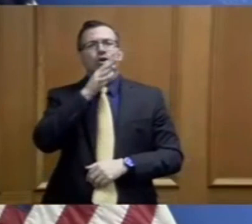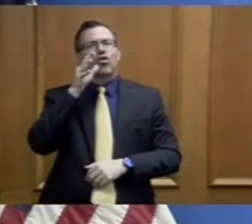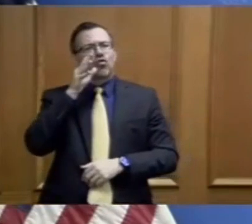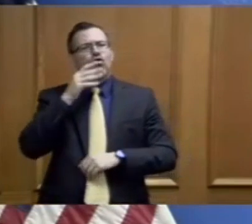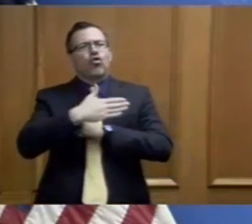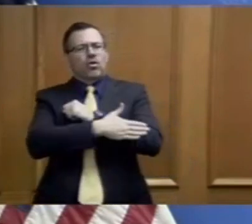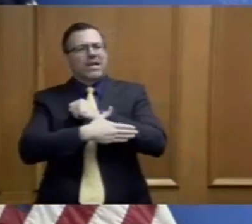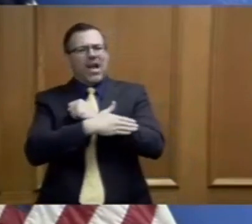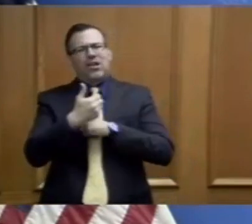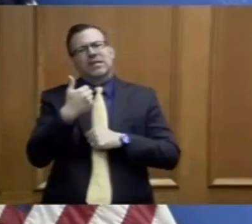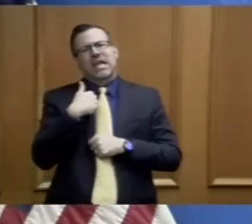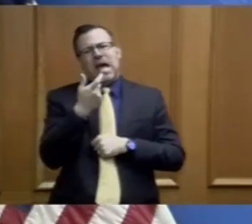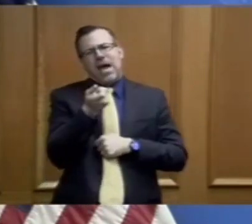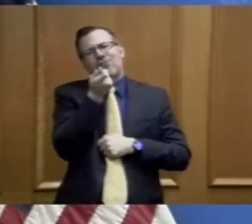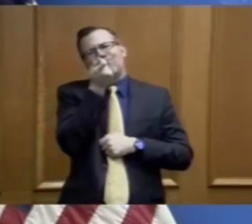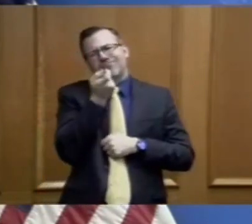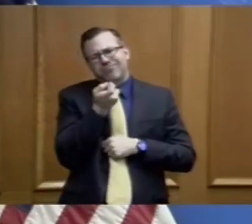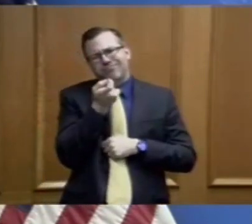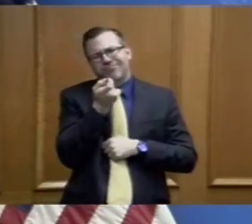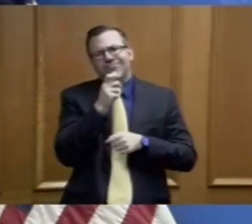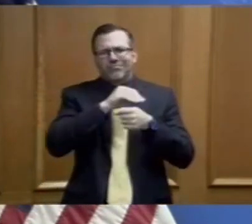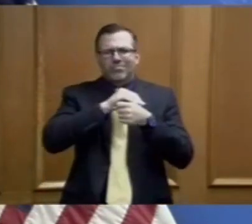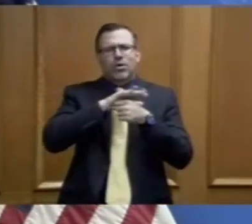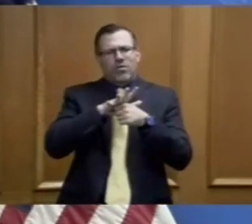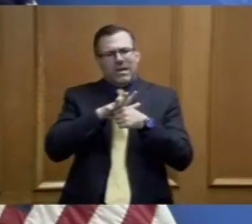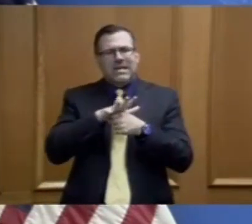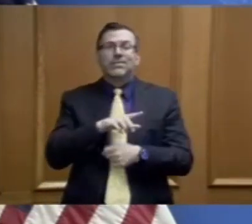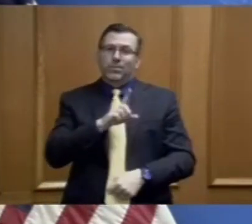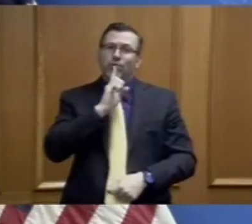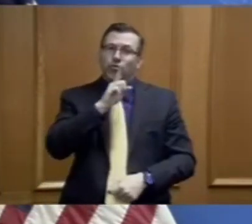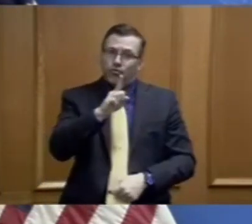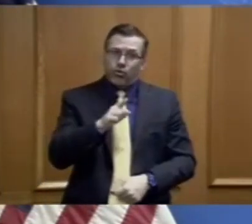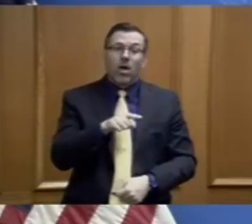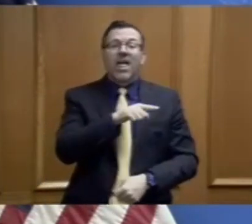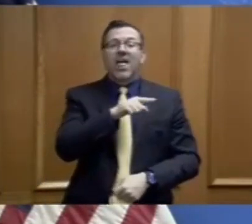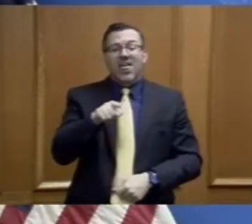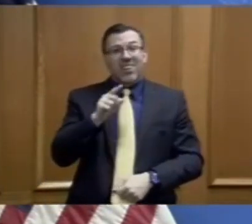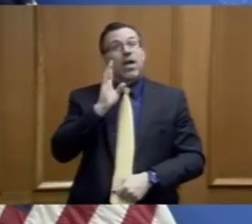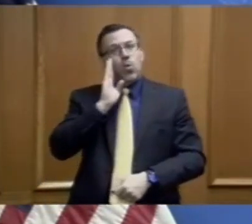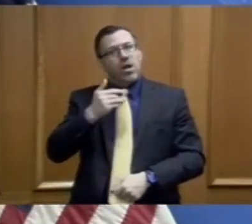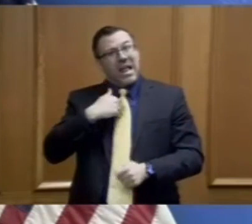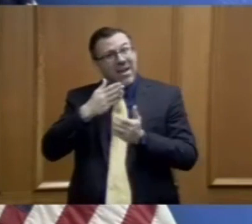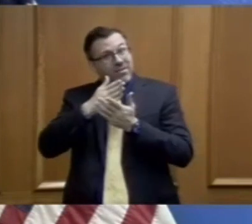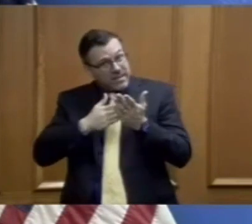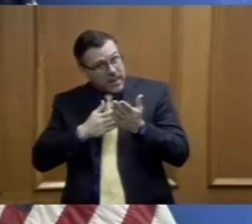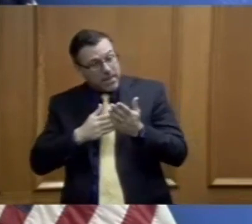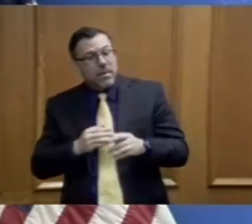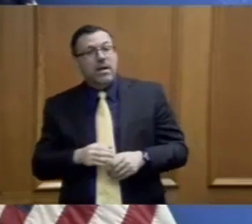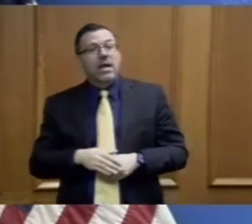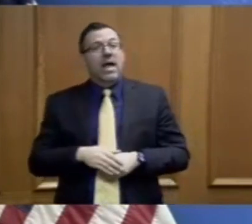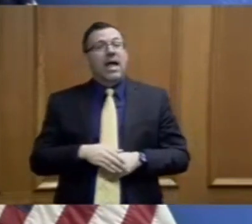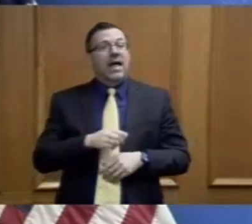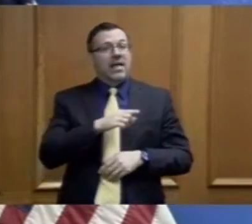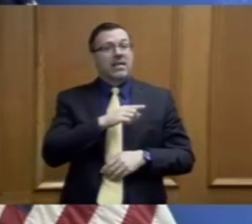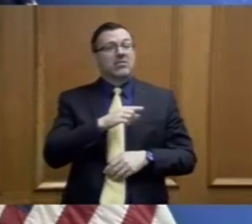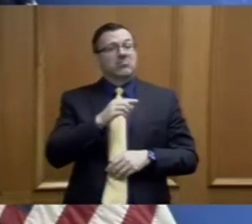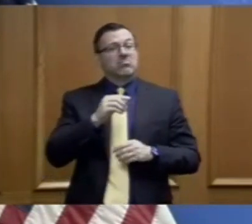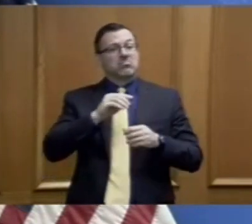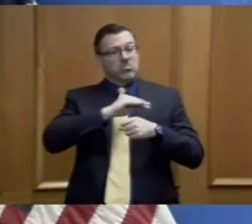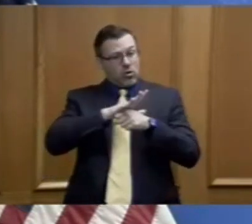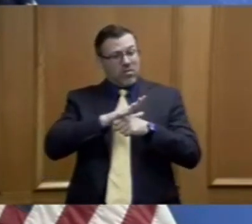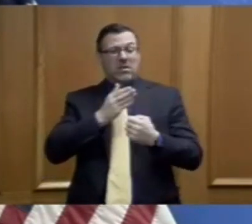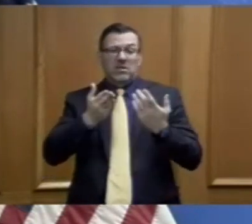have the mass numbers of cases, they will have cases. and there will be need in rural